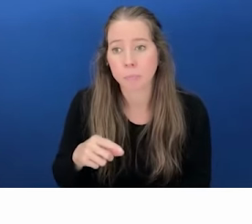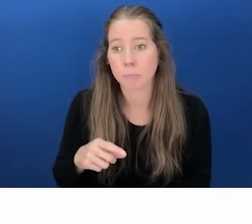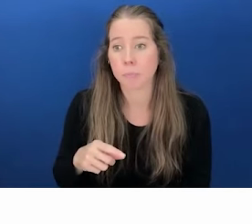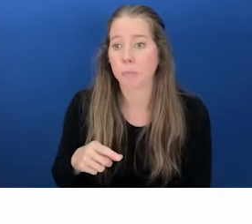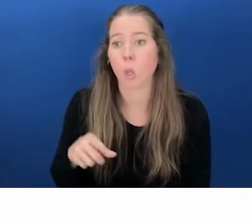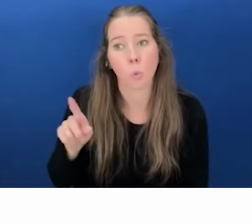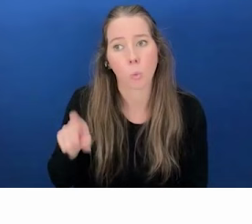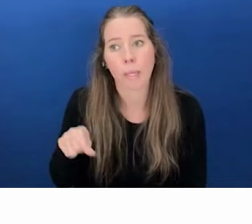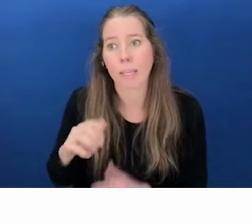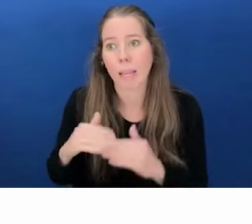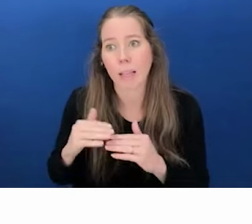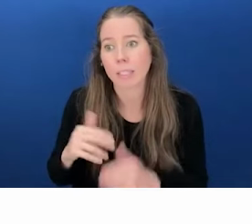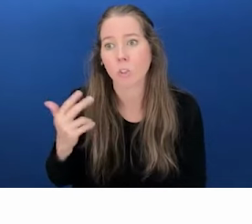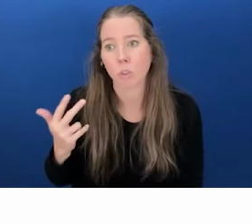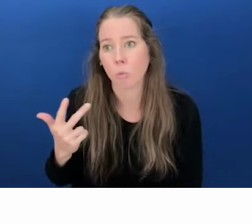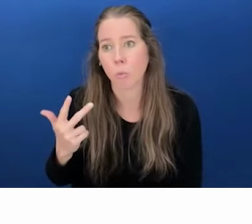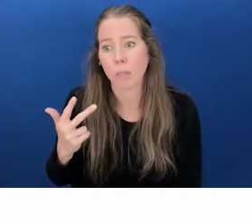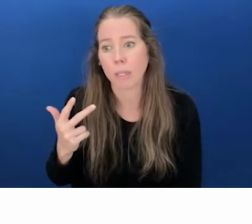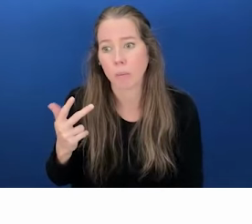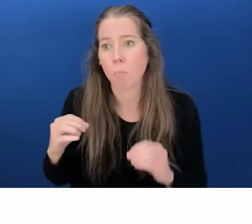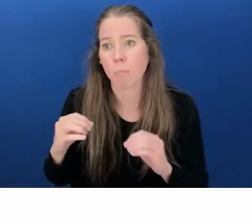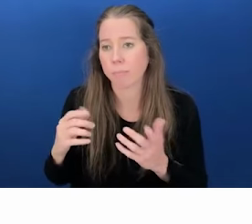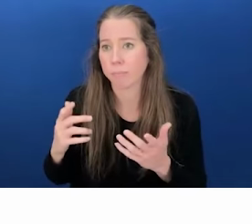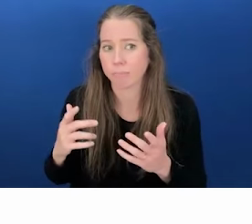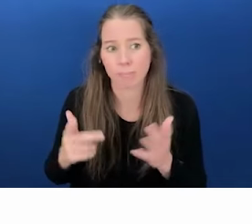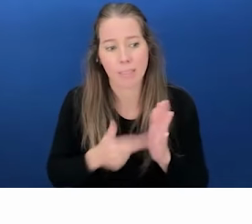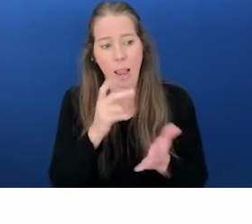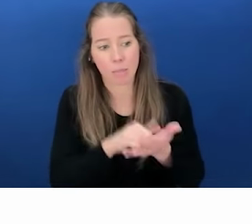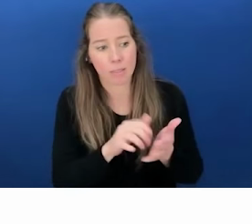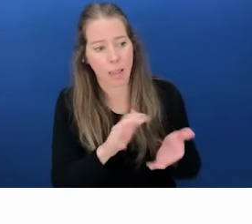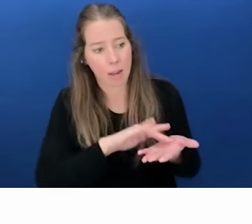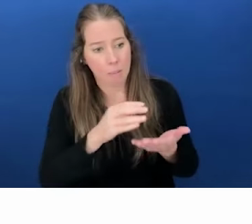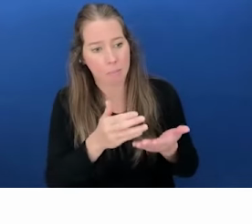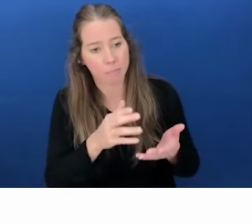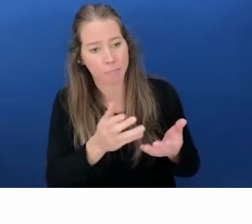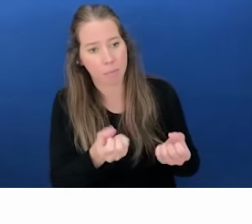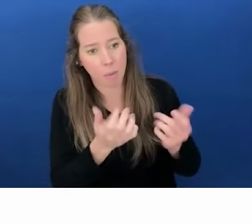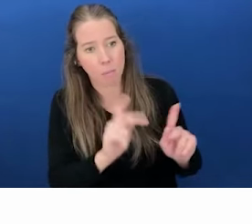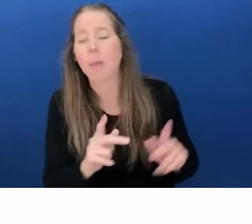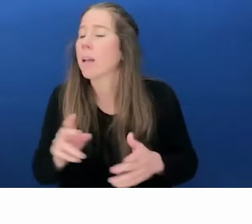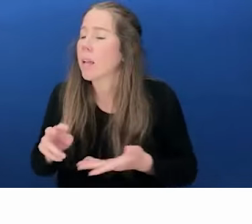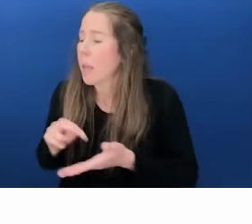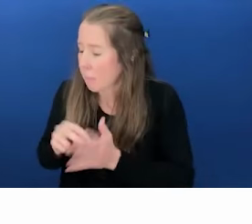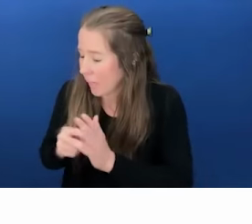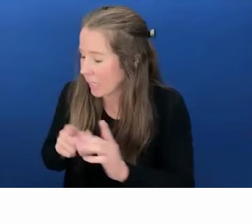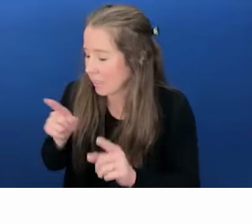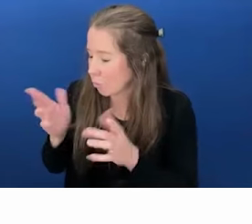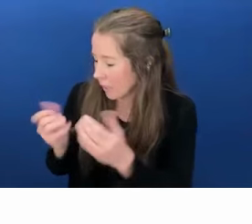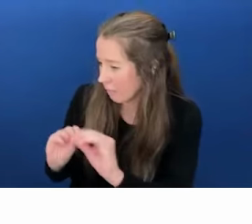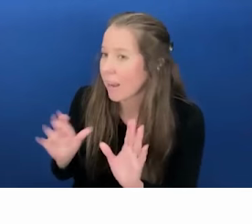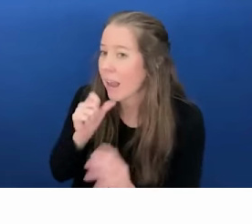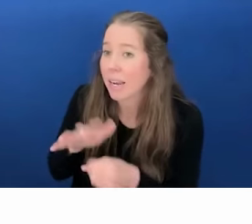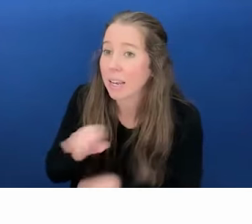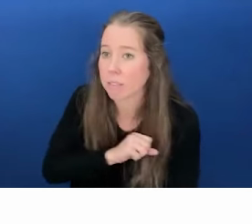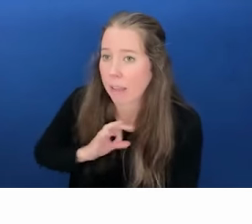at least 3 times the people. Disaster in the sense that there's not enough people There's not to enough staff. staff. Thank Yes. you. Yeah, no, they're